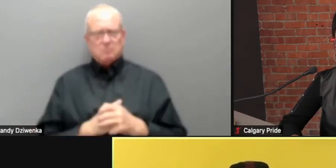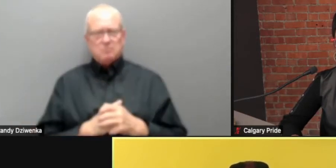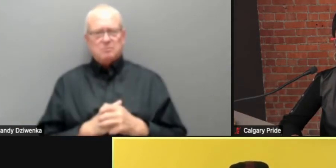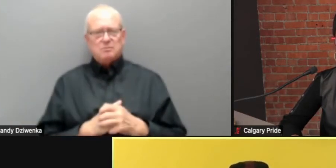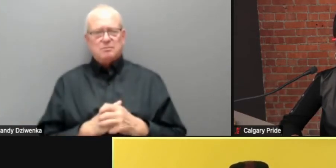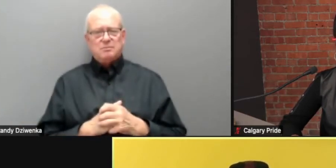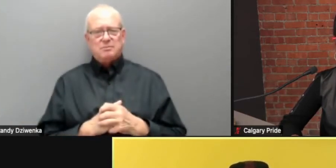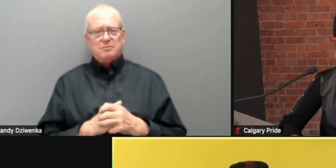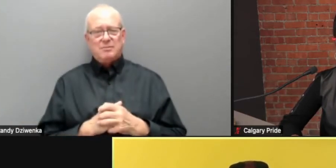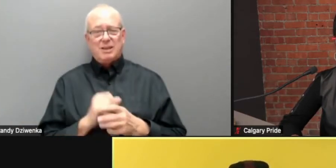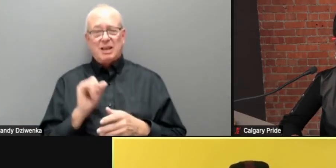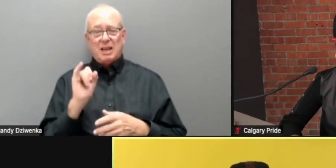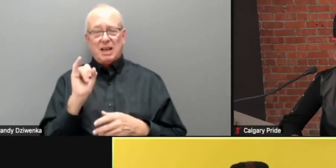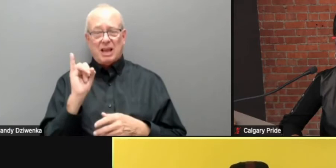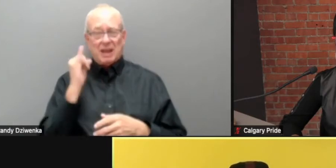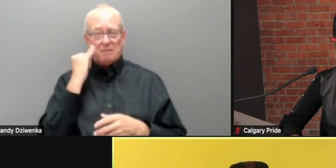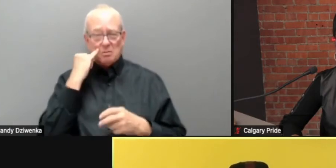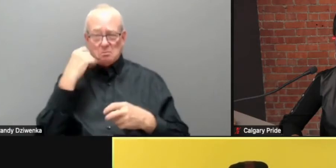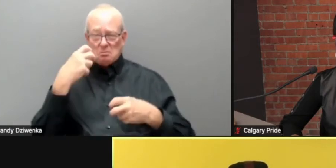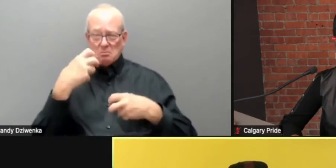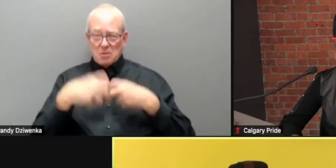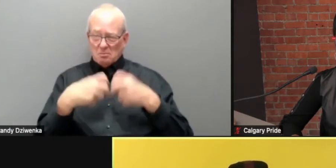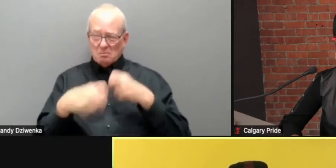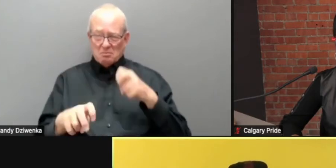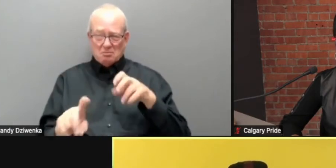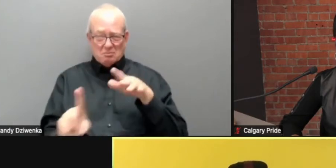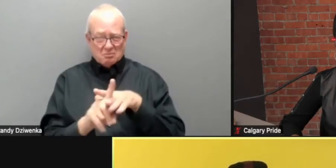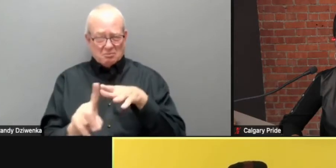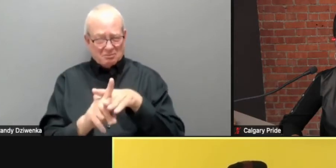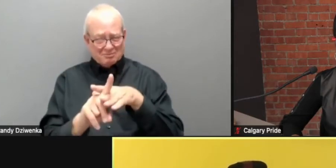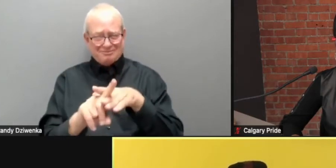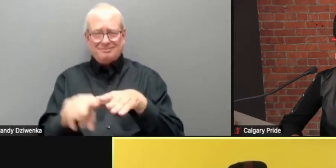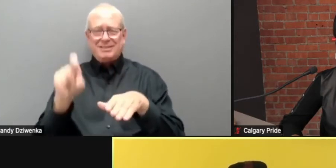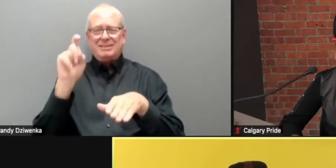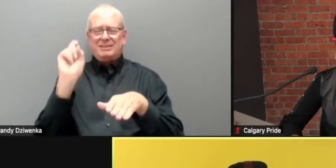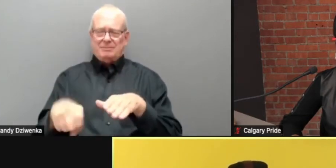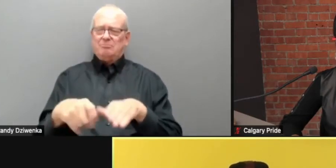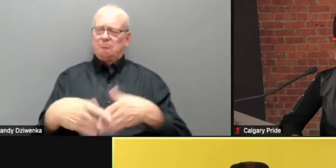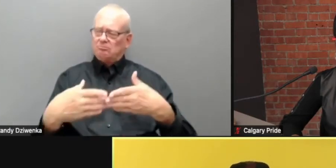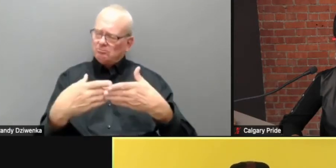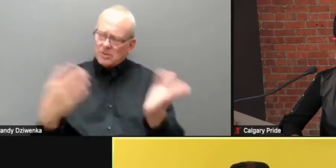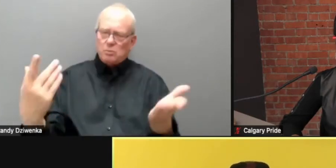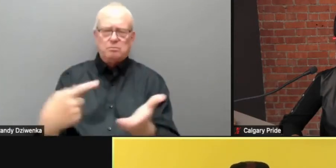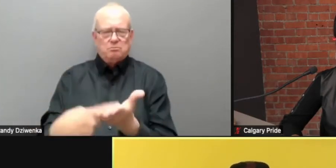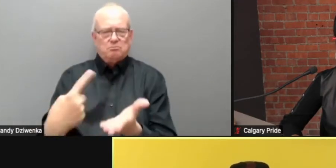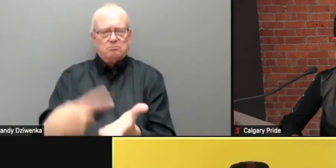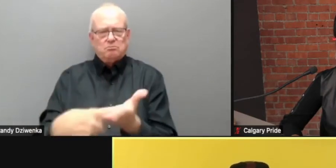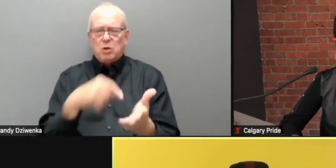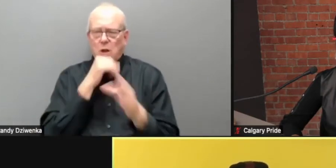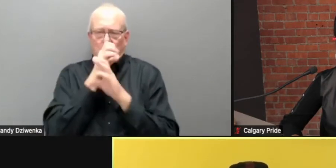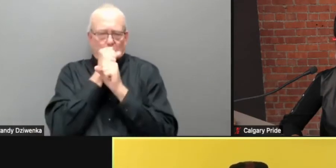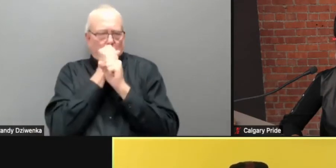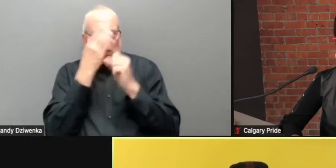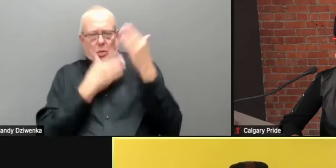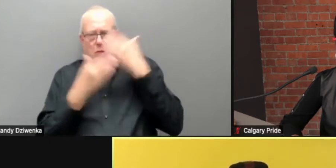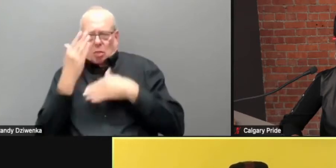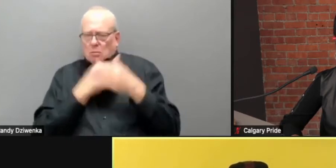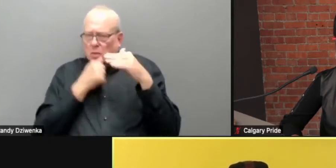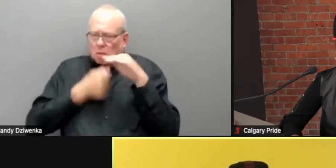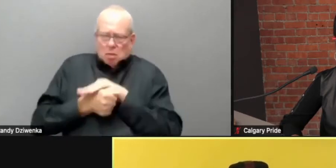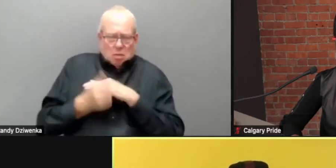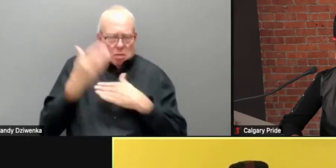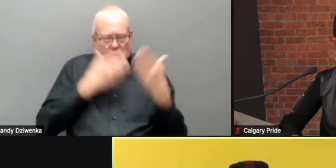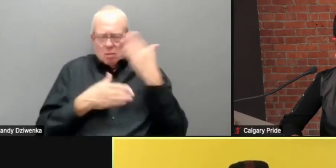about it. We need to break the silence and talk about an issue which is there in our culture, which is there in our society,